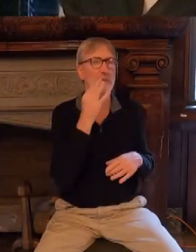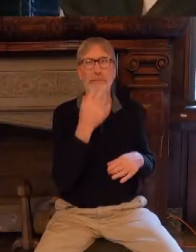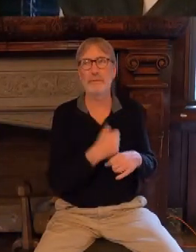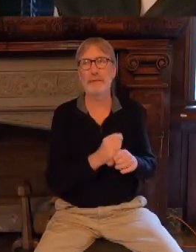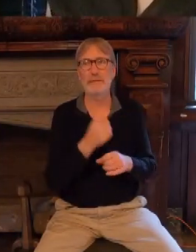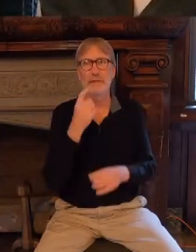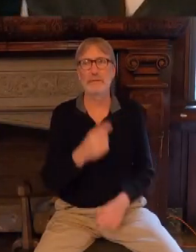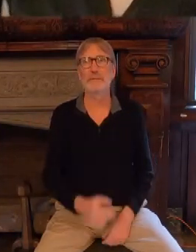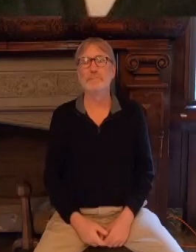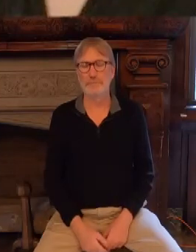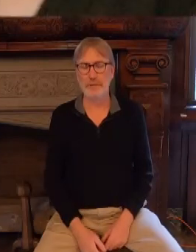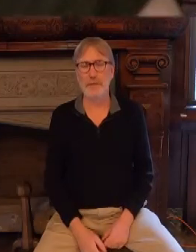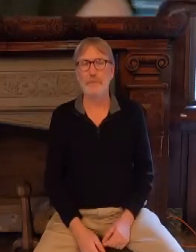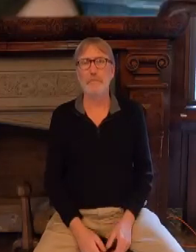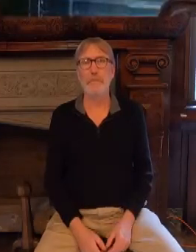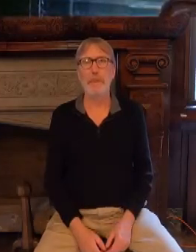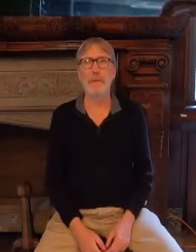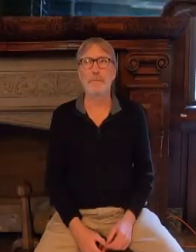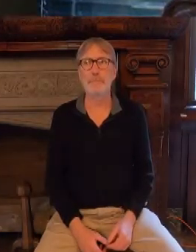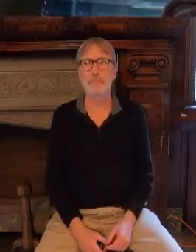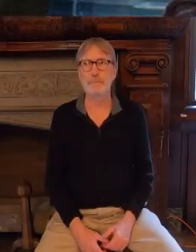sense? Certainly.